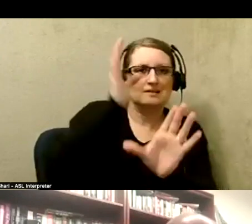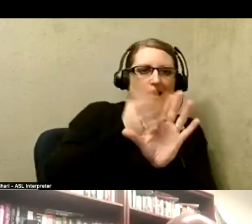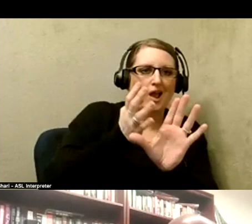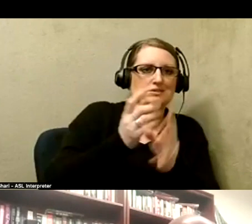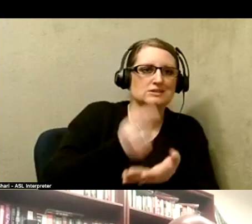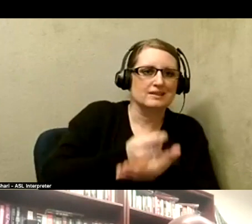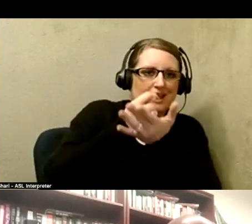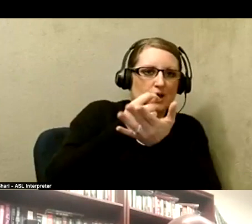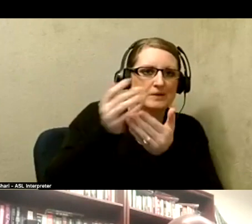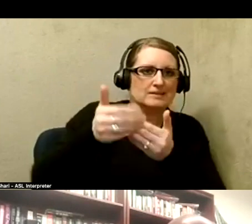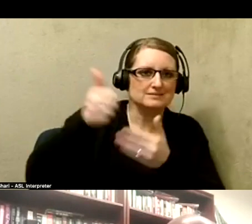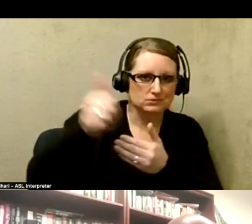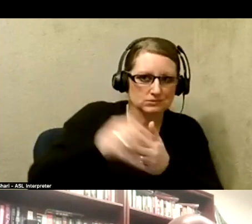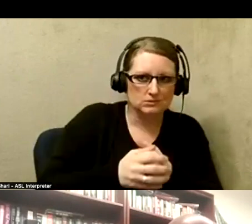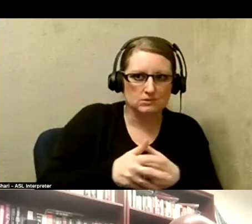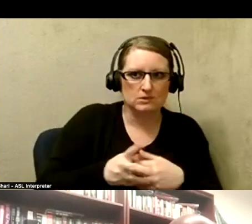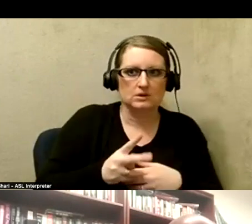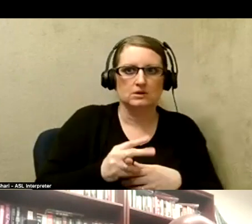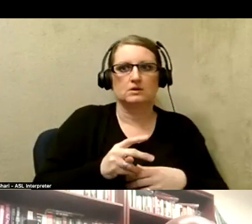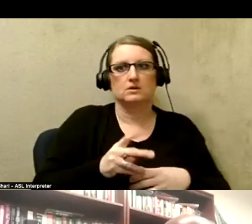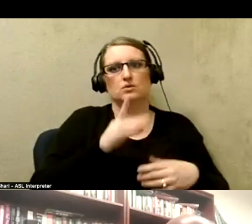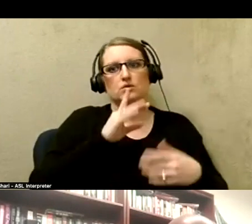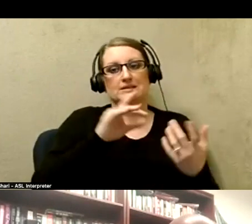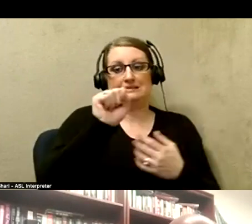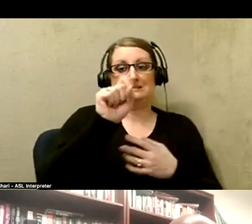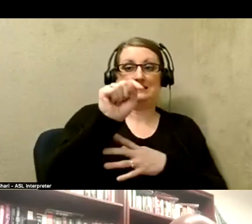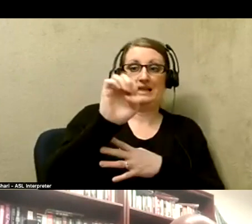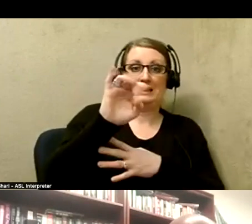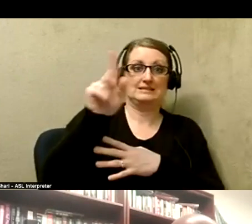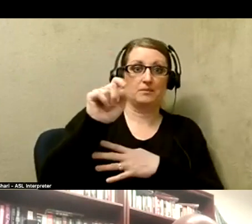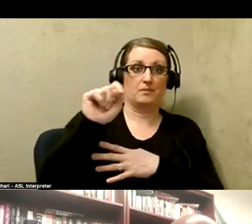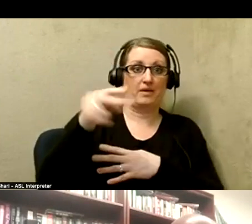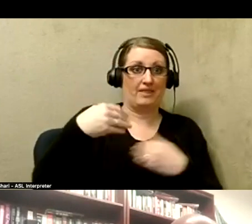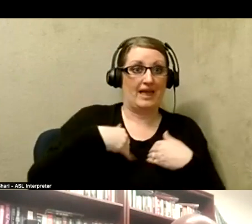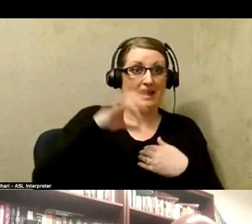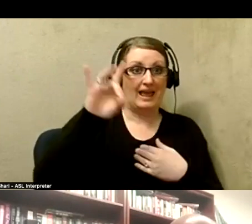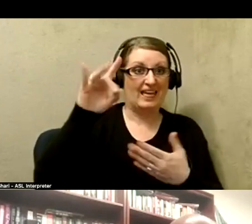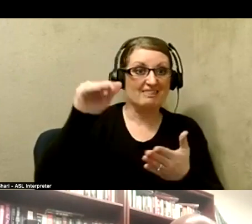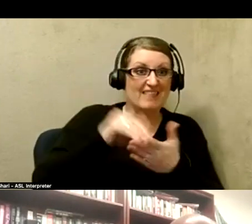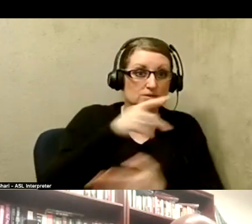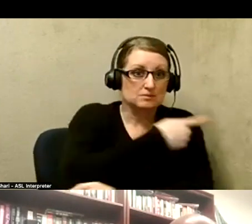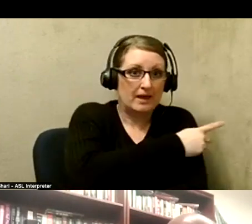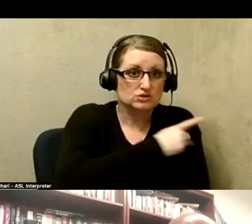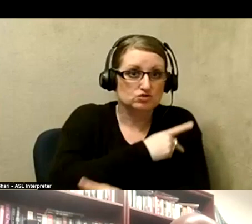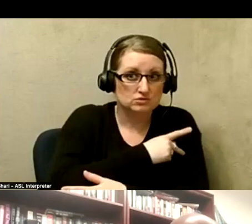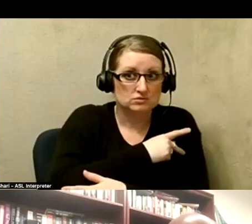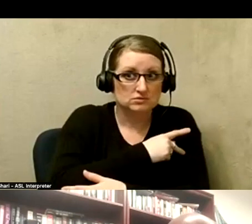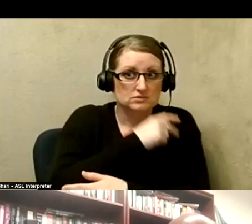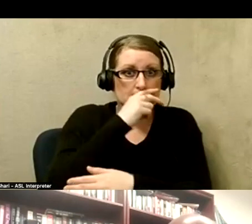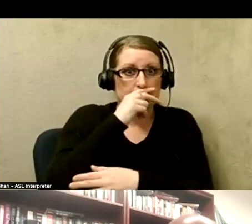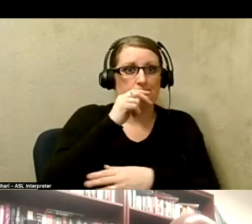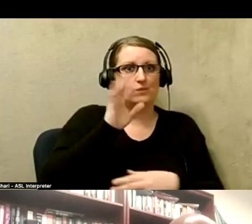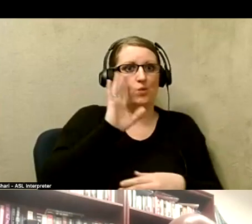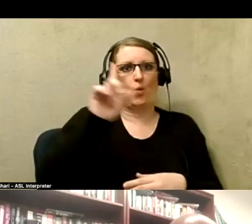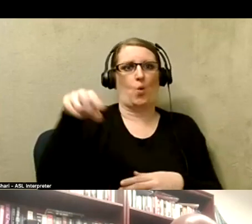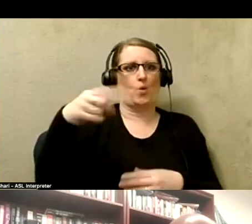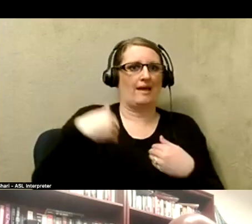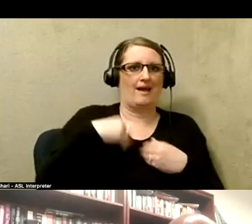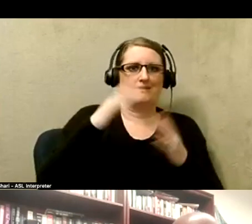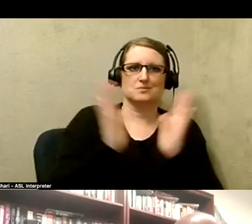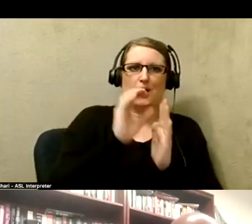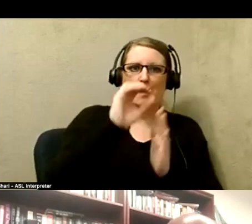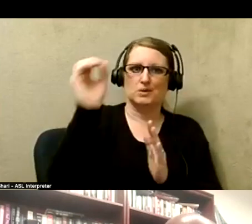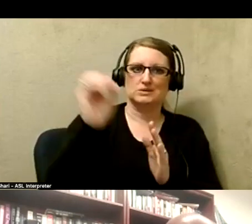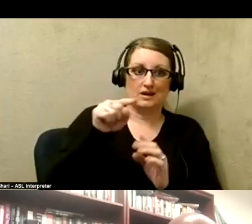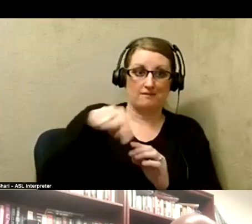in a place like St. Elizabeth's that had 8,000 patients, there was only going to be a small percentage of these patients